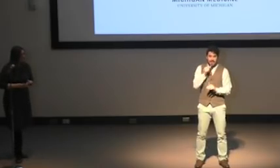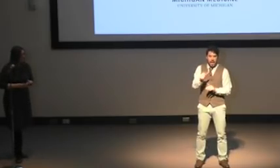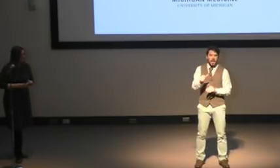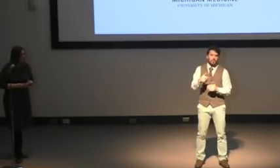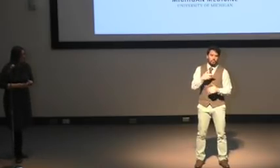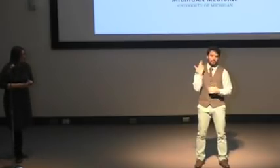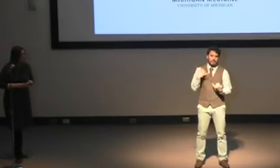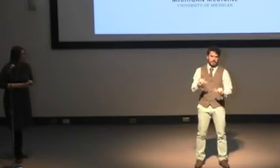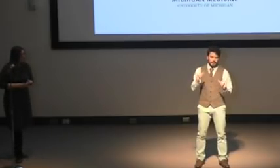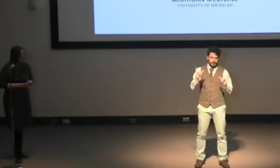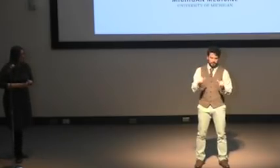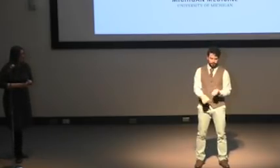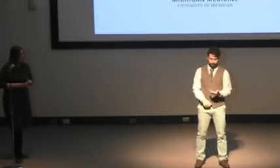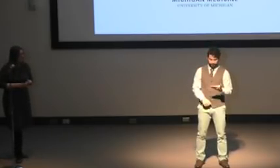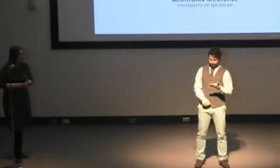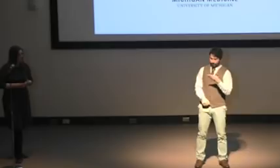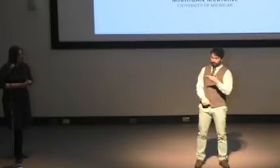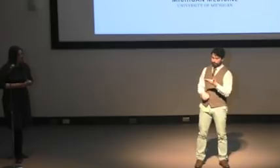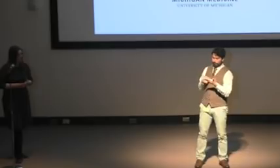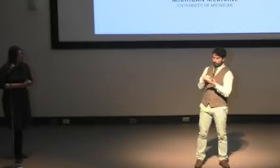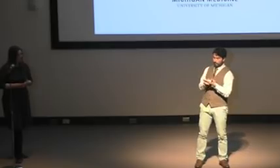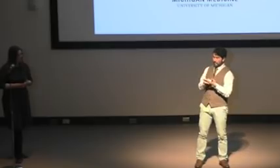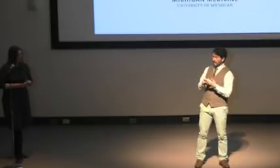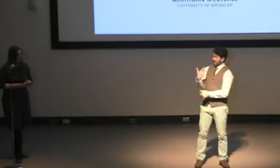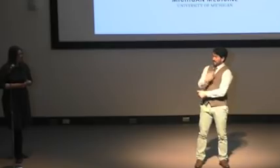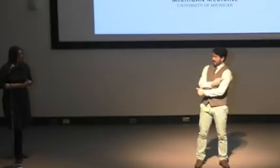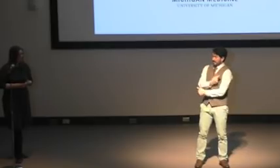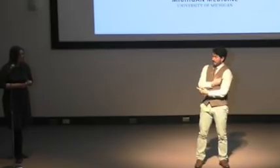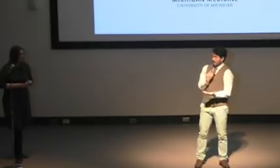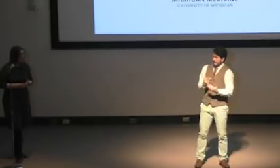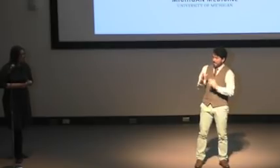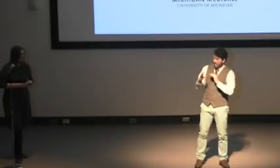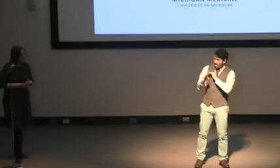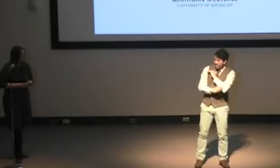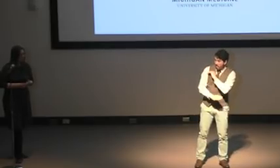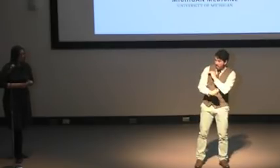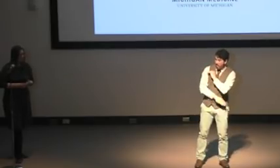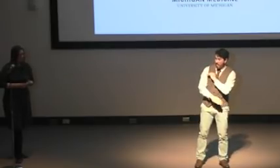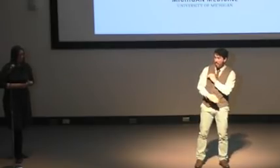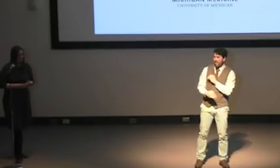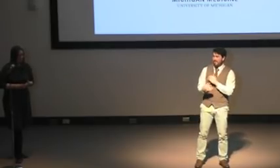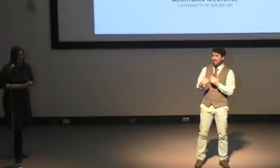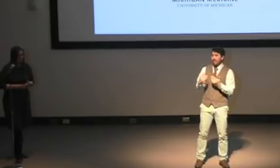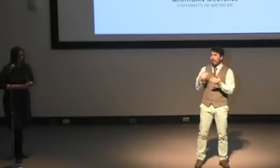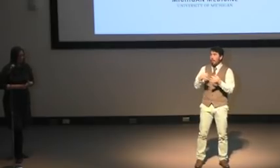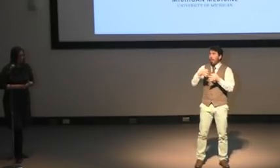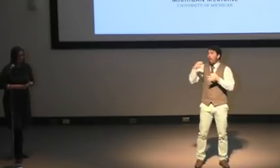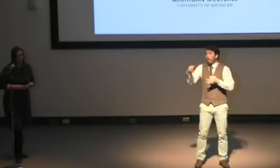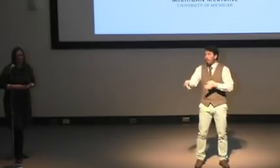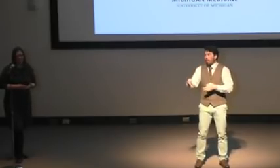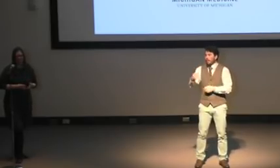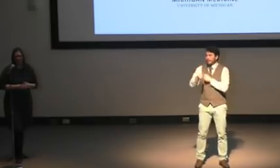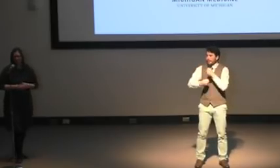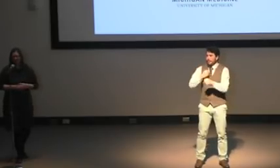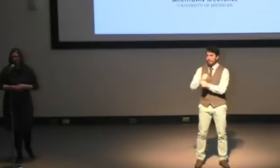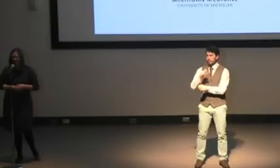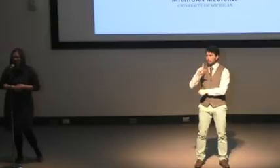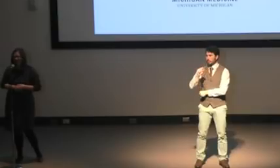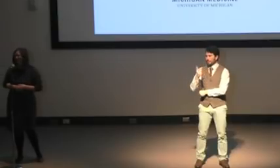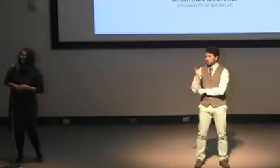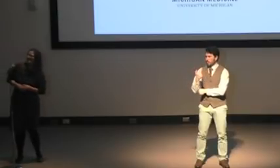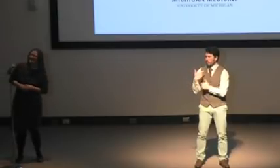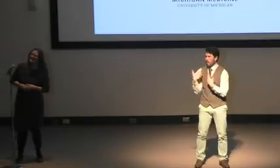Reports indicate a vaccine may be ready in the fall. Others suggest 2021. What should we expect?